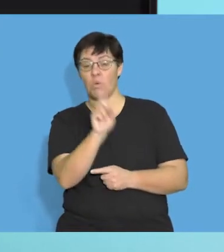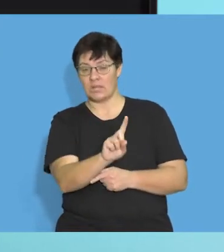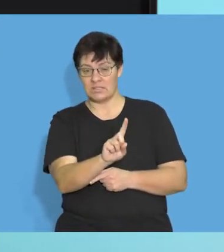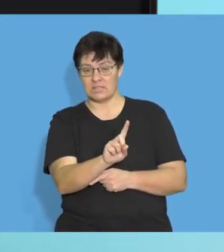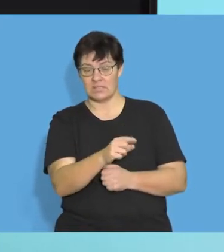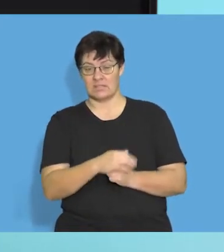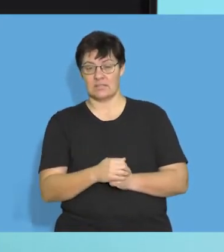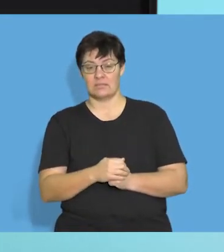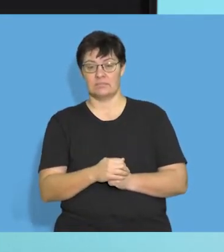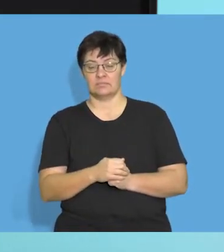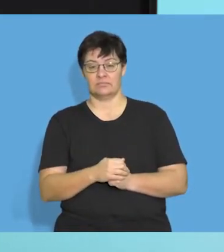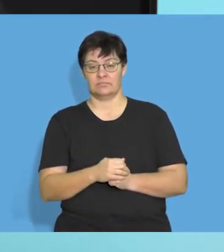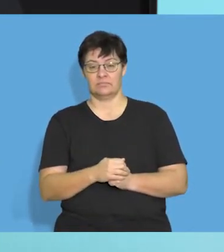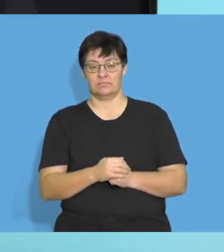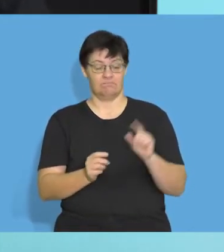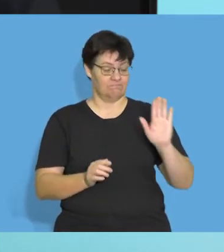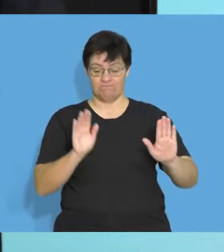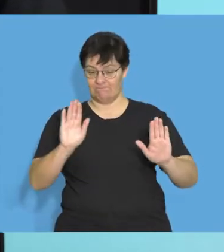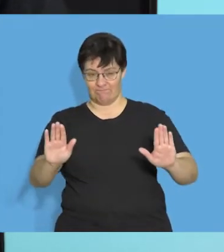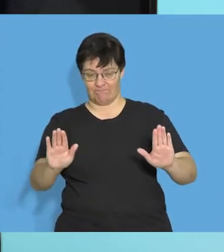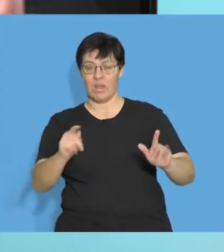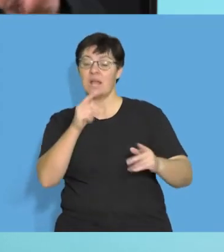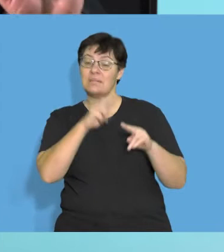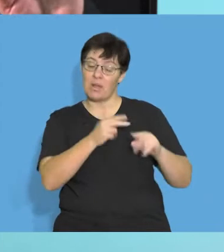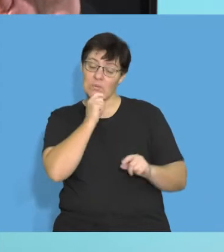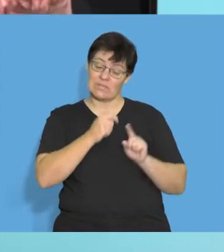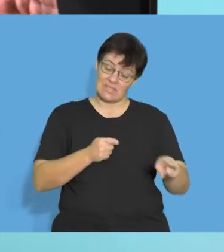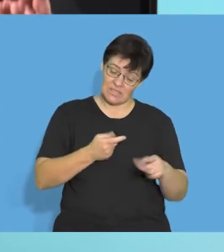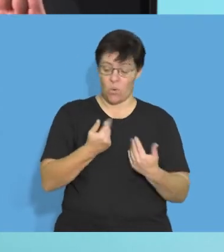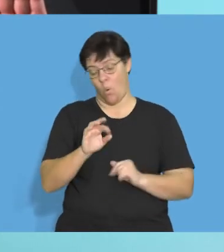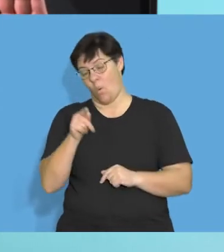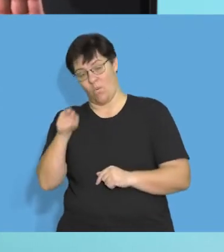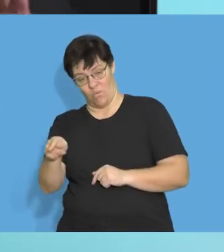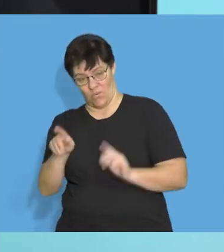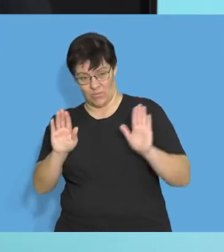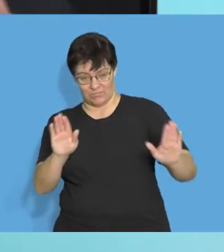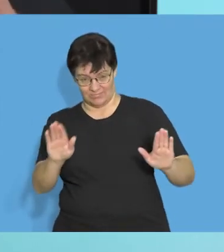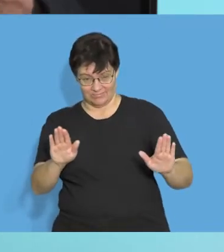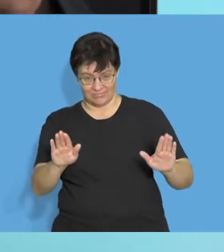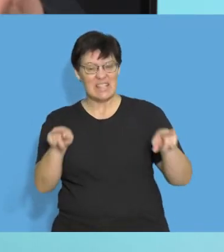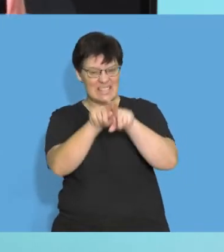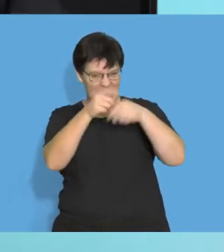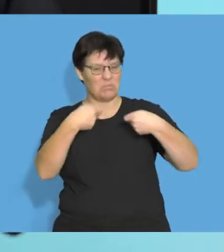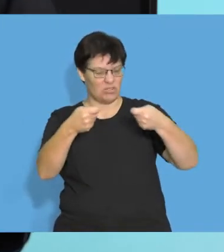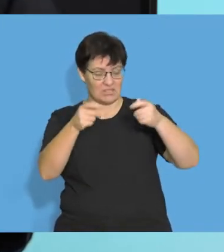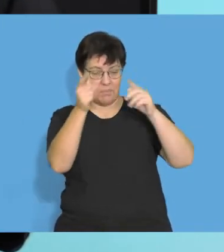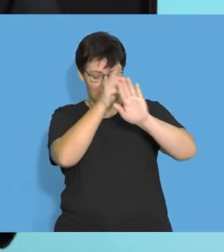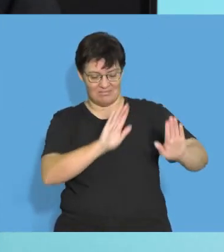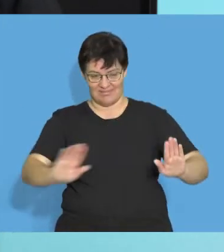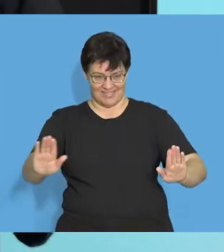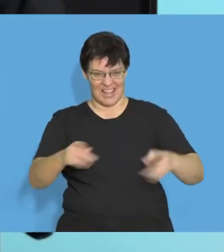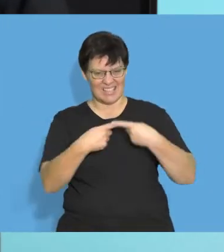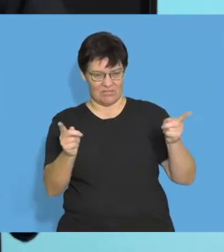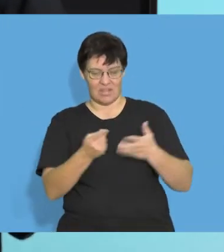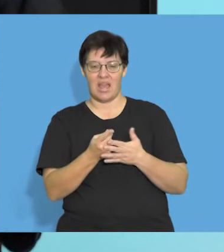of transactions using both perpetual and periodic. We've shown you the accounting equation,